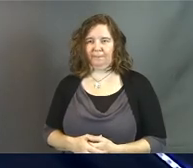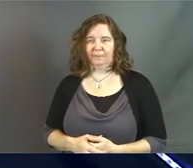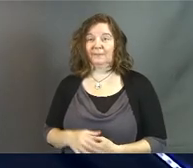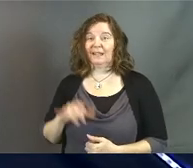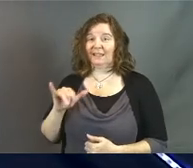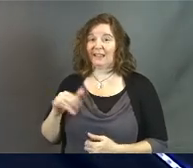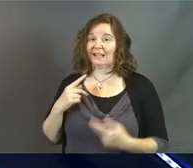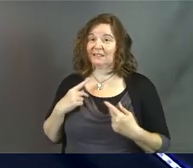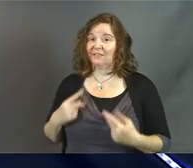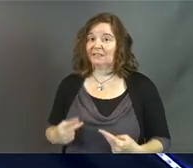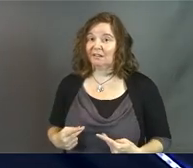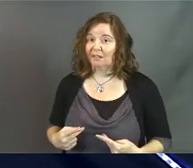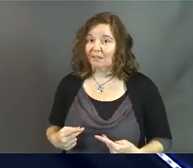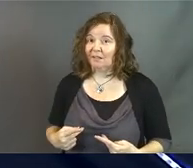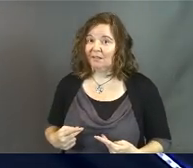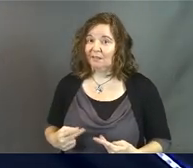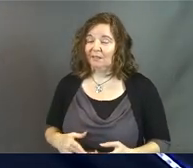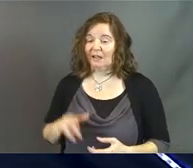That's physical.